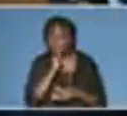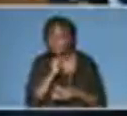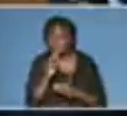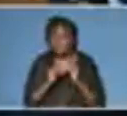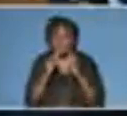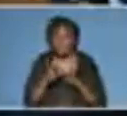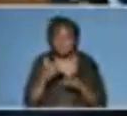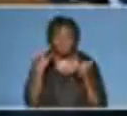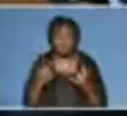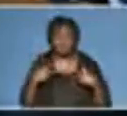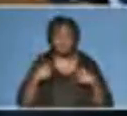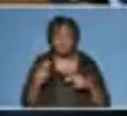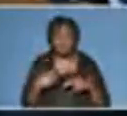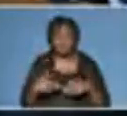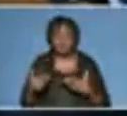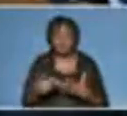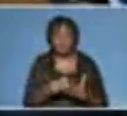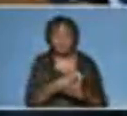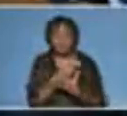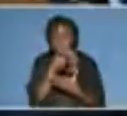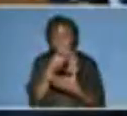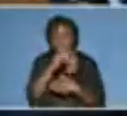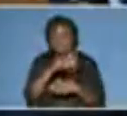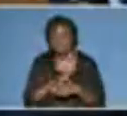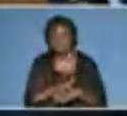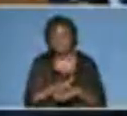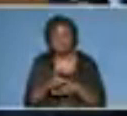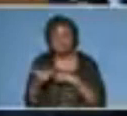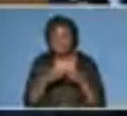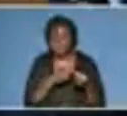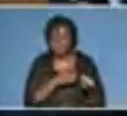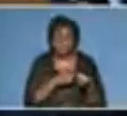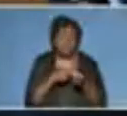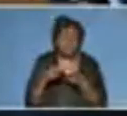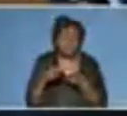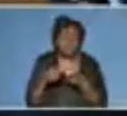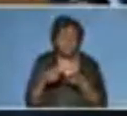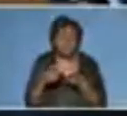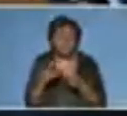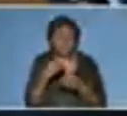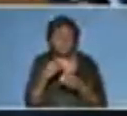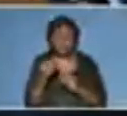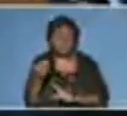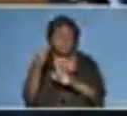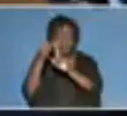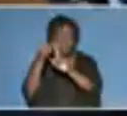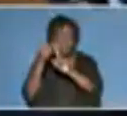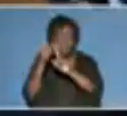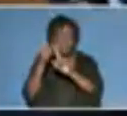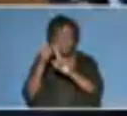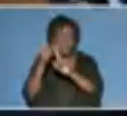updated, modernized job descriptions and objective